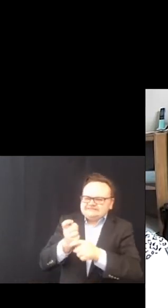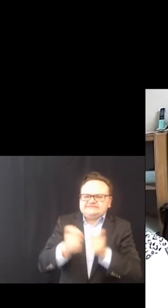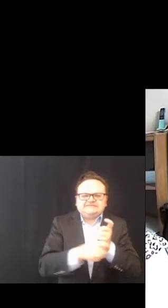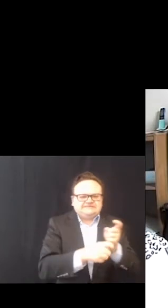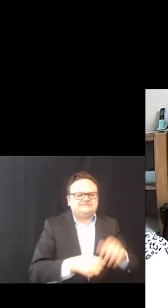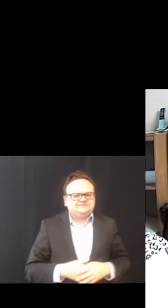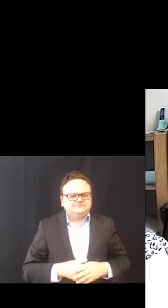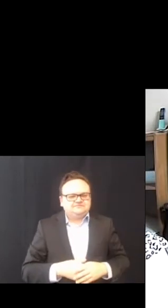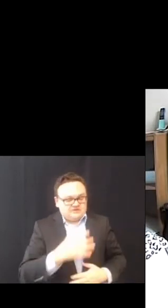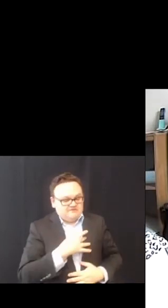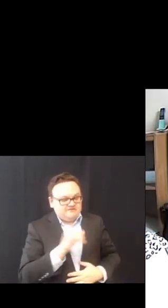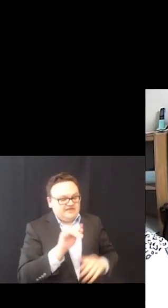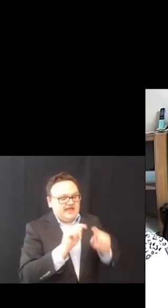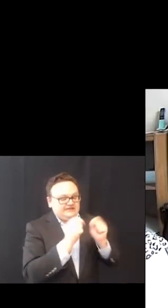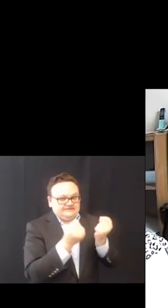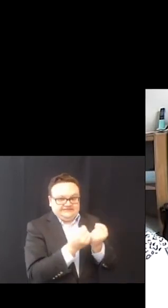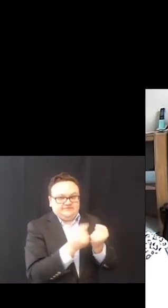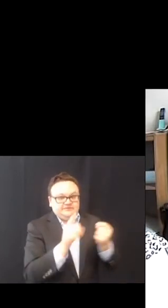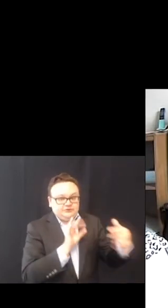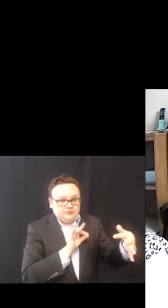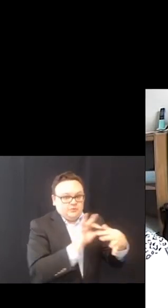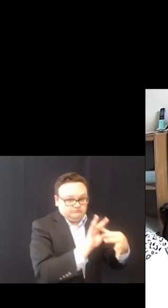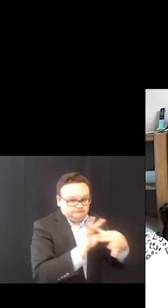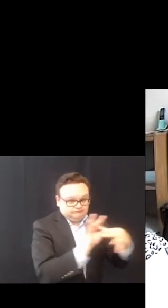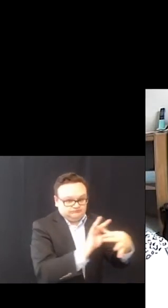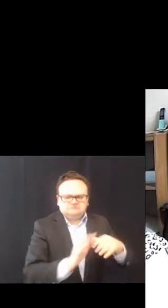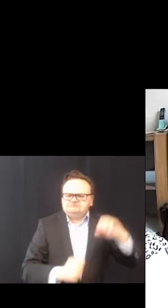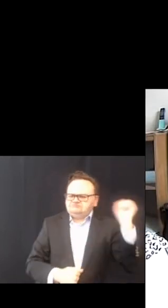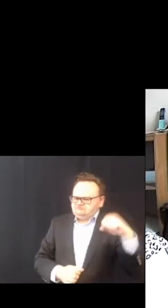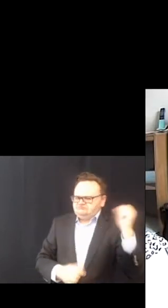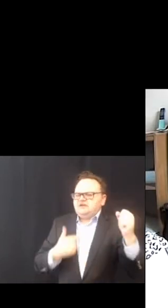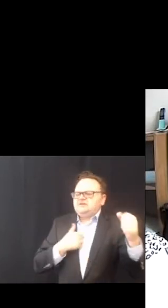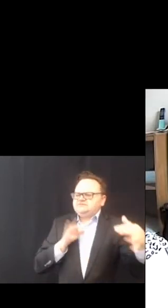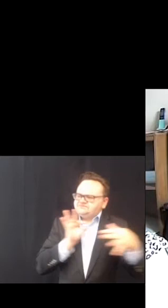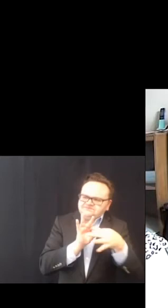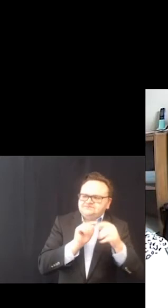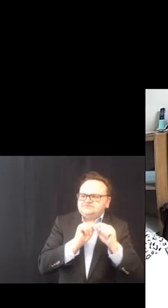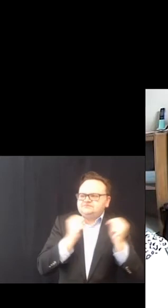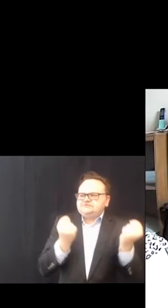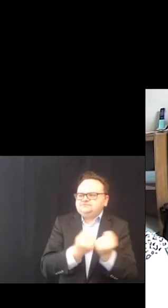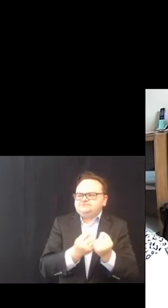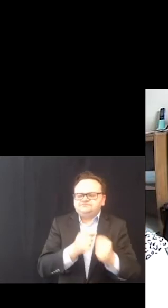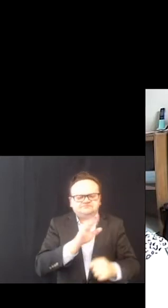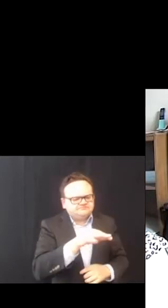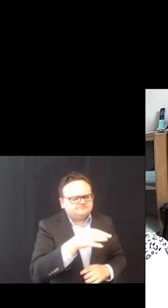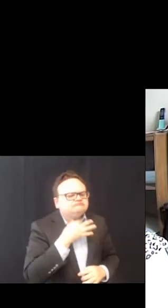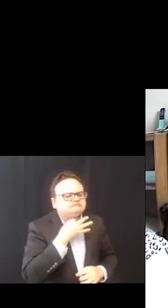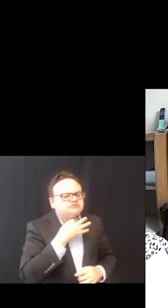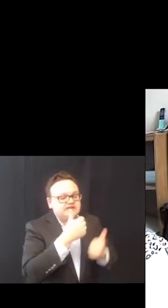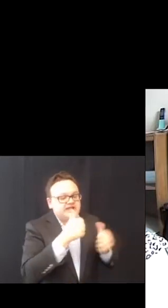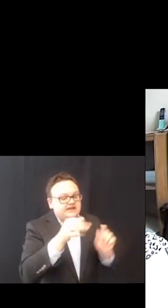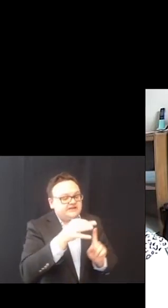Yes, I do. Awesome. And is there a special project that you worked on with one of your coworkers?